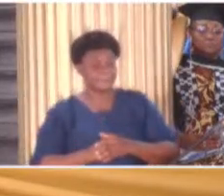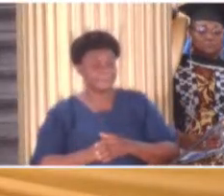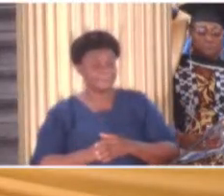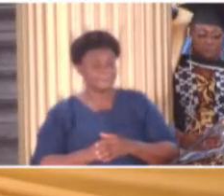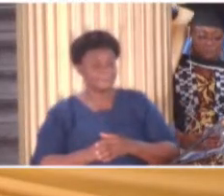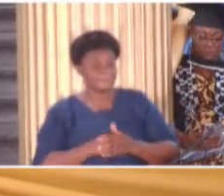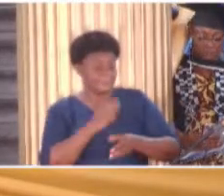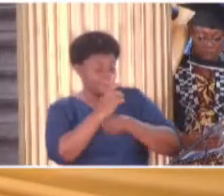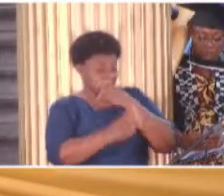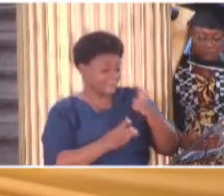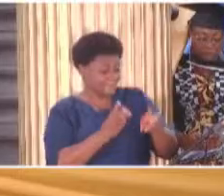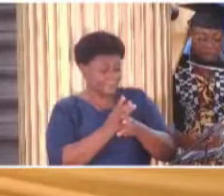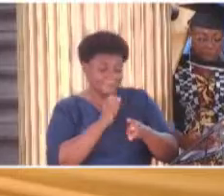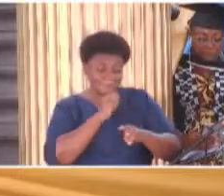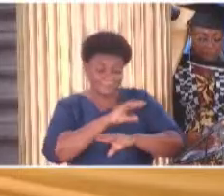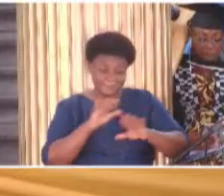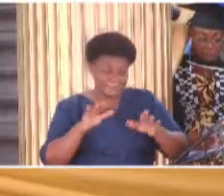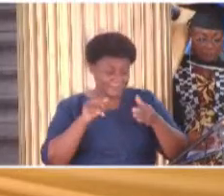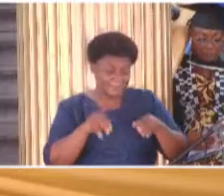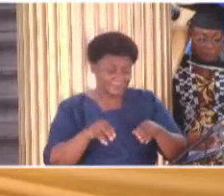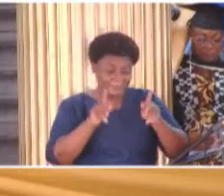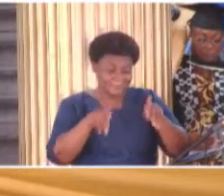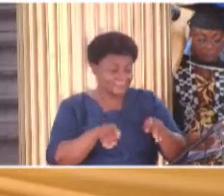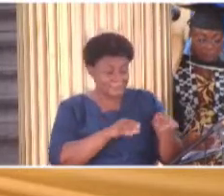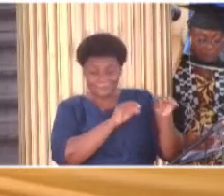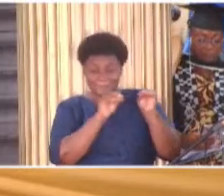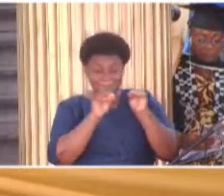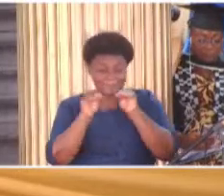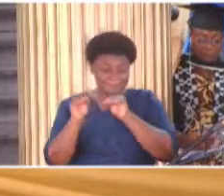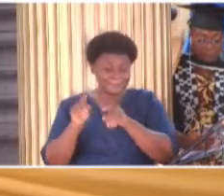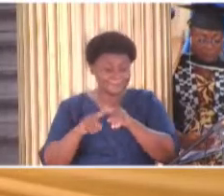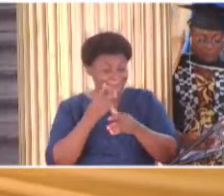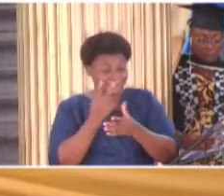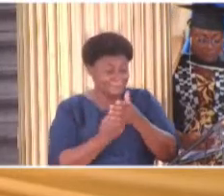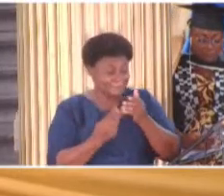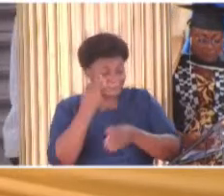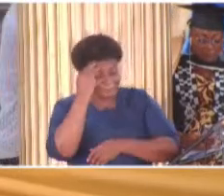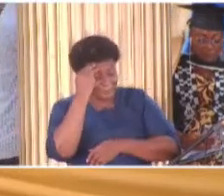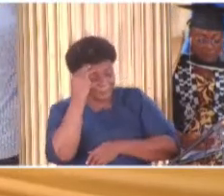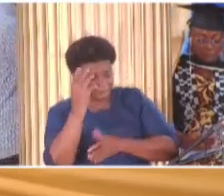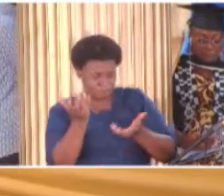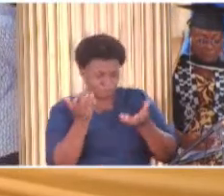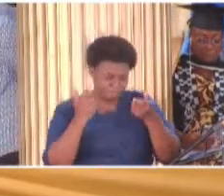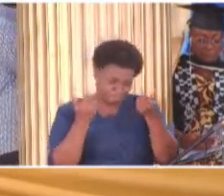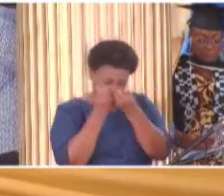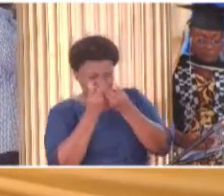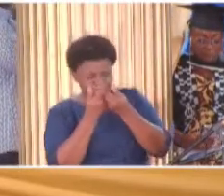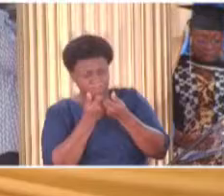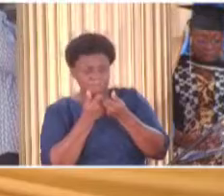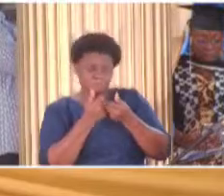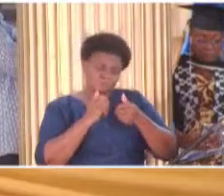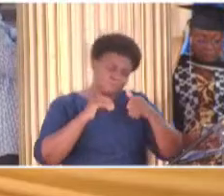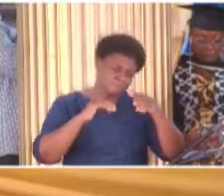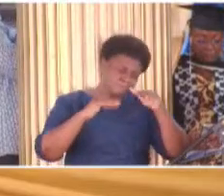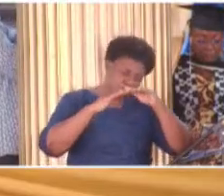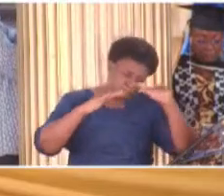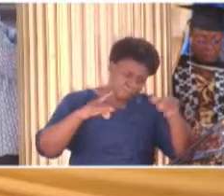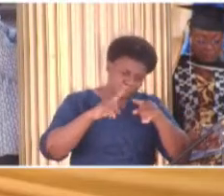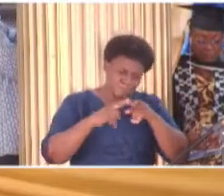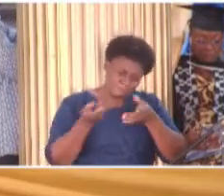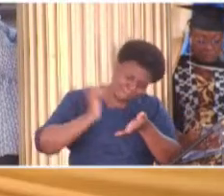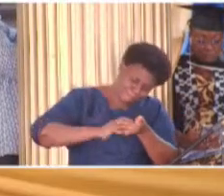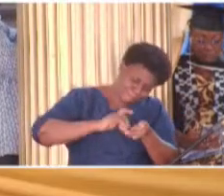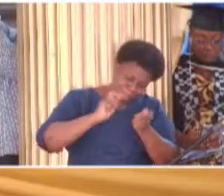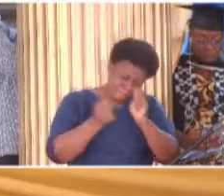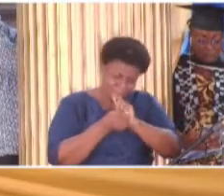The world does not need passive observers. It needs bold minds willing to challenge the status quo and rewrite the narrative